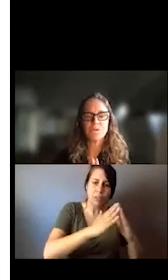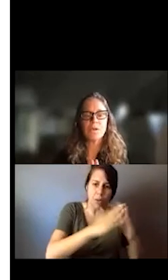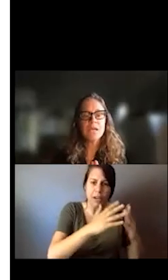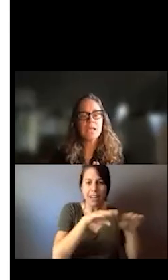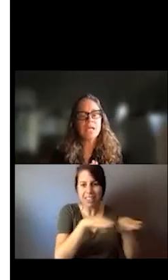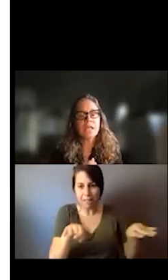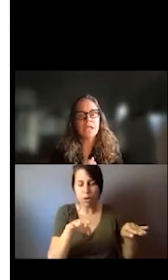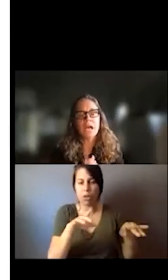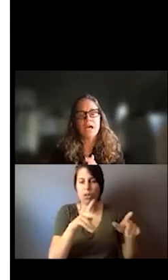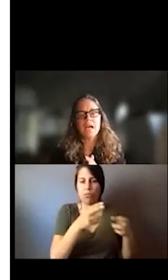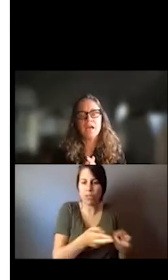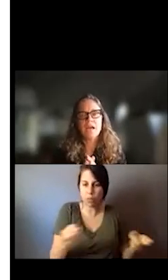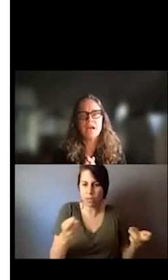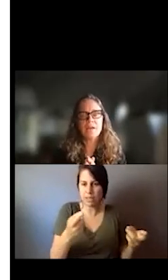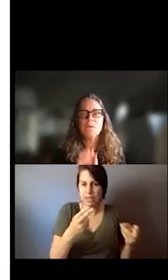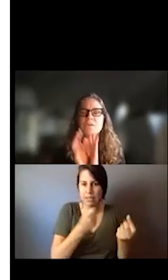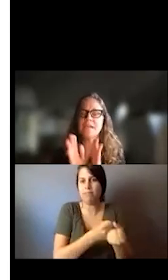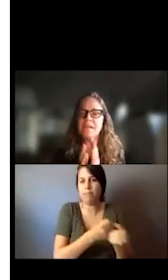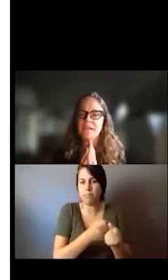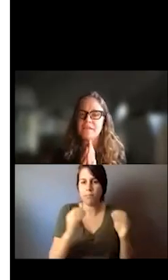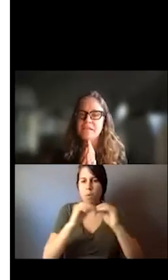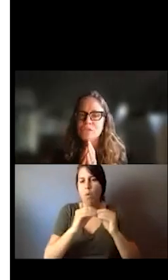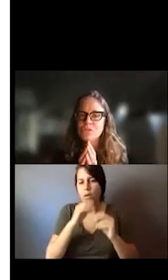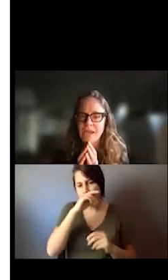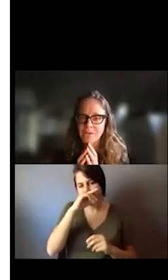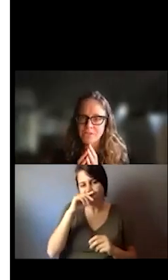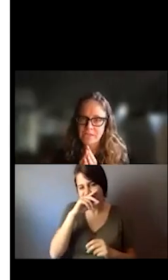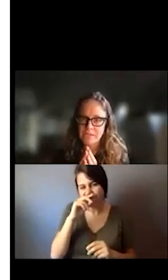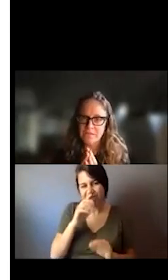level. So I will say that